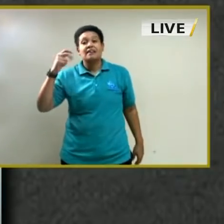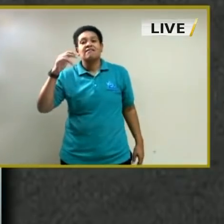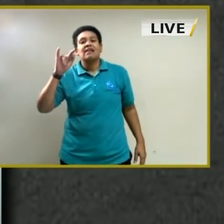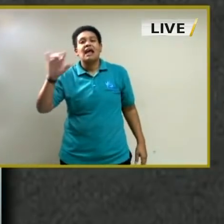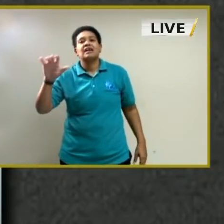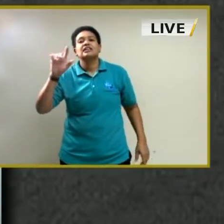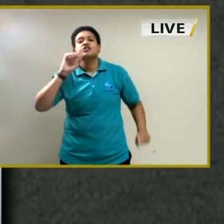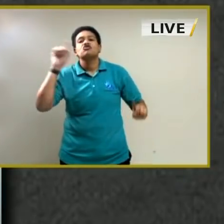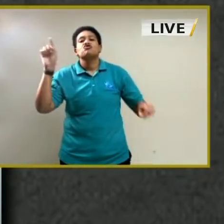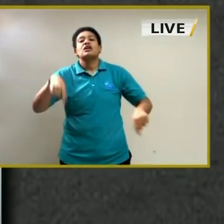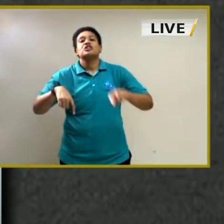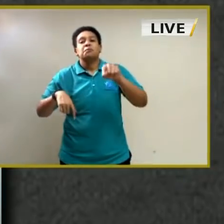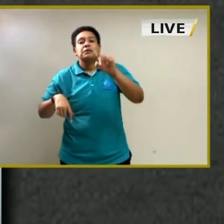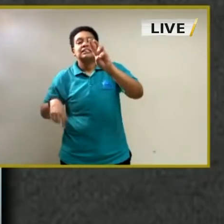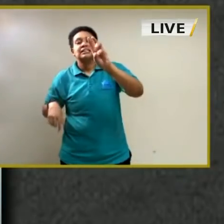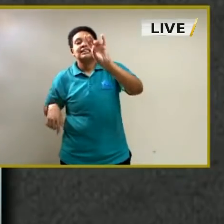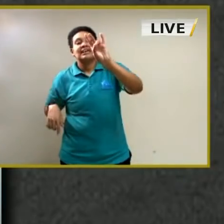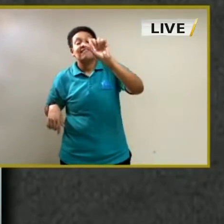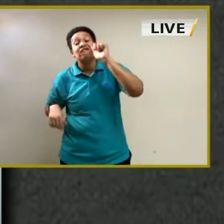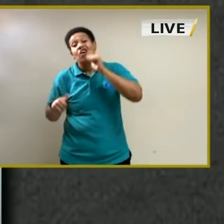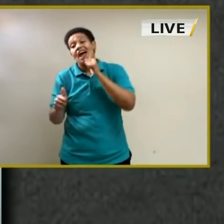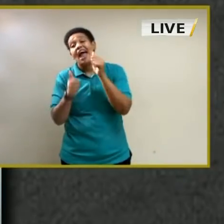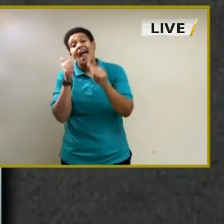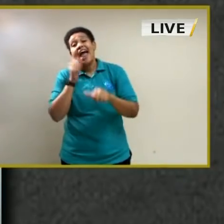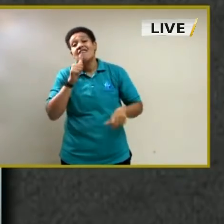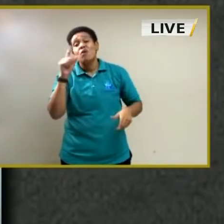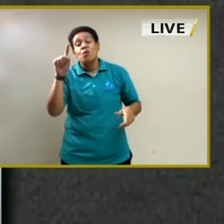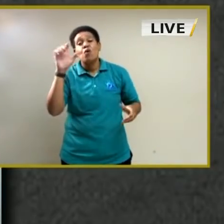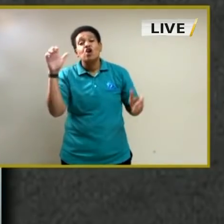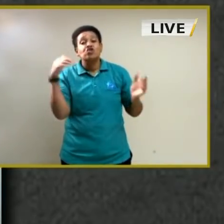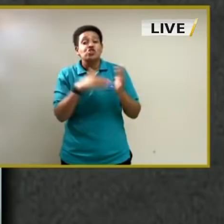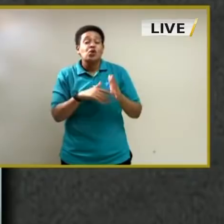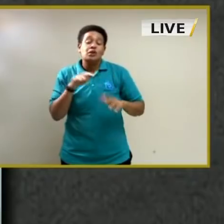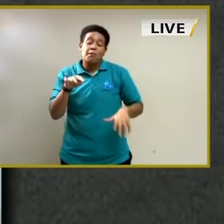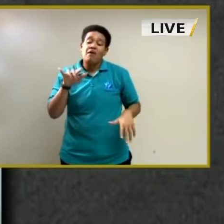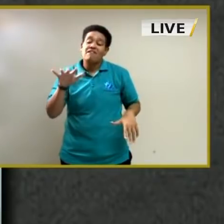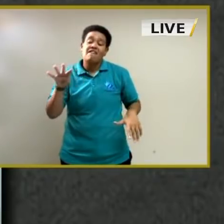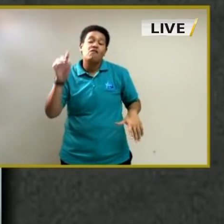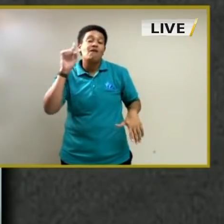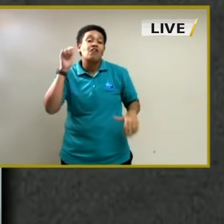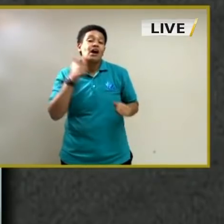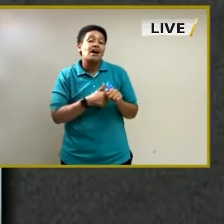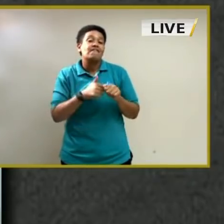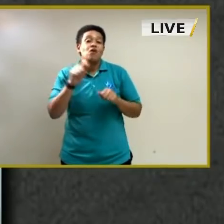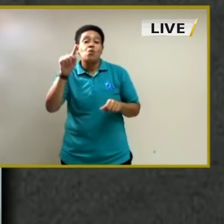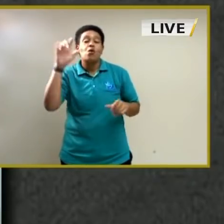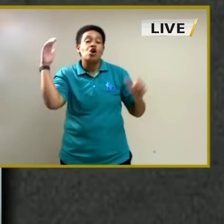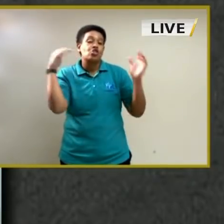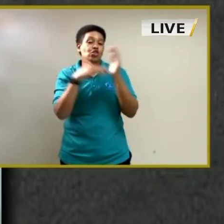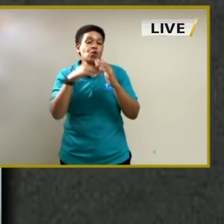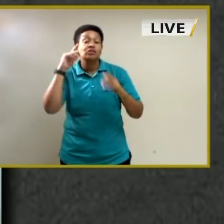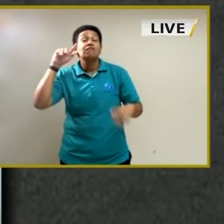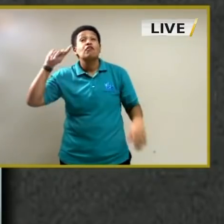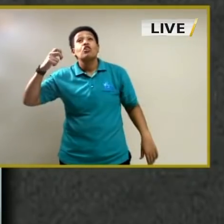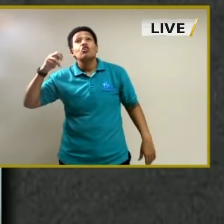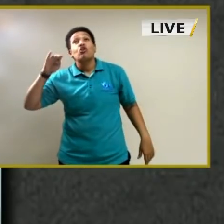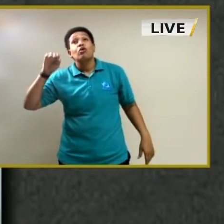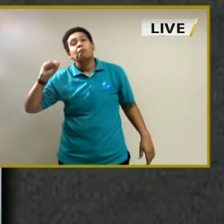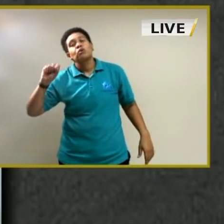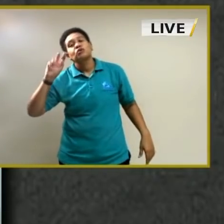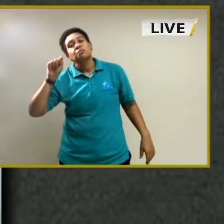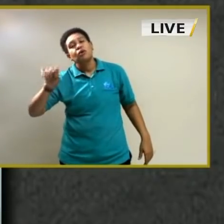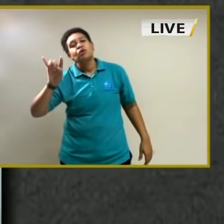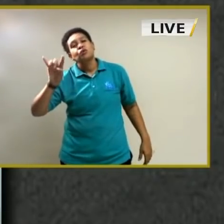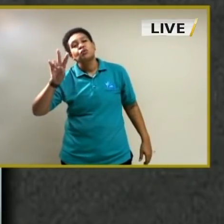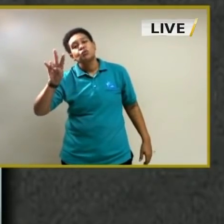it's 0.67 per 100,000, 0.54 per 100,000, and the thrombosis about 2.8